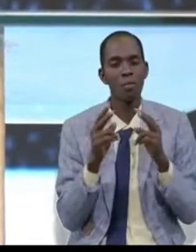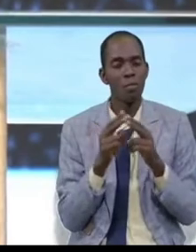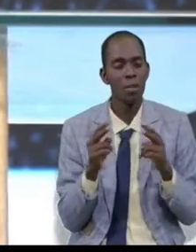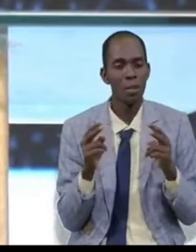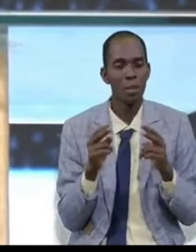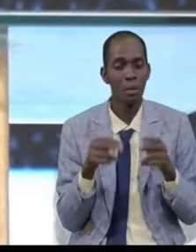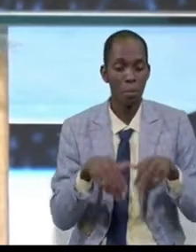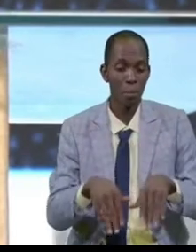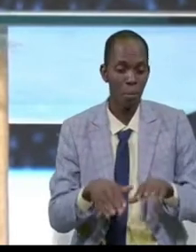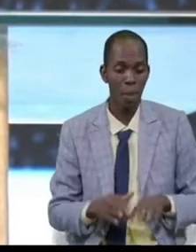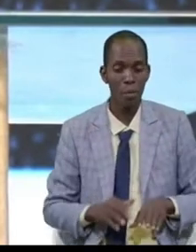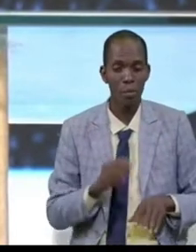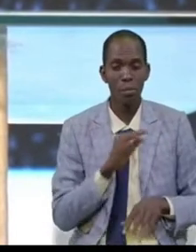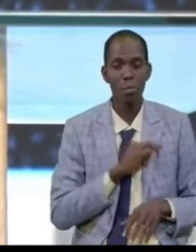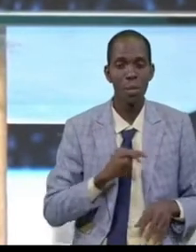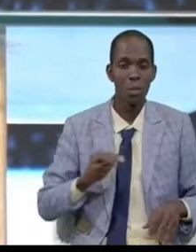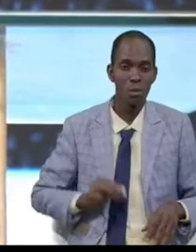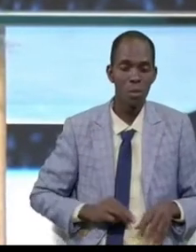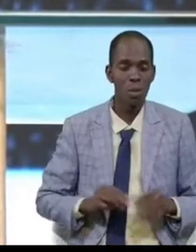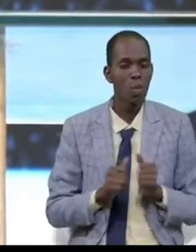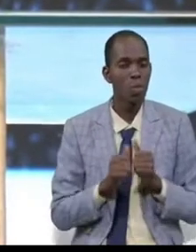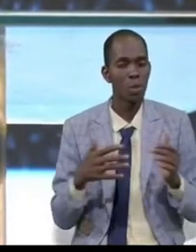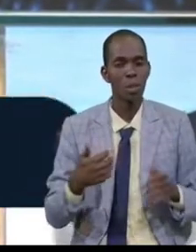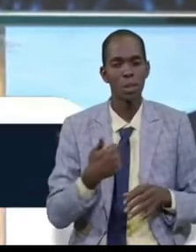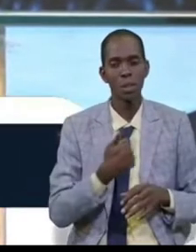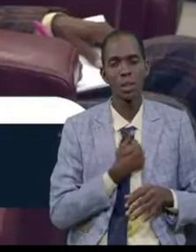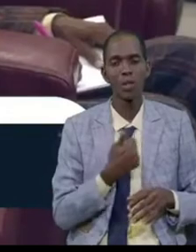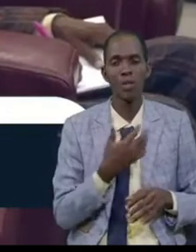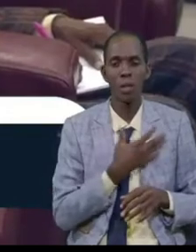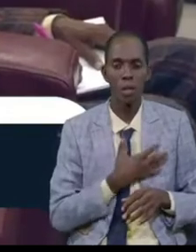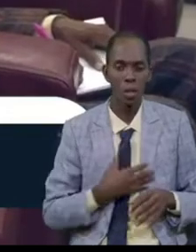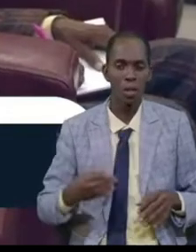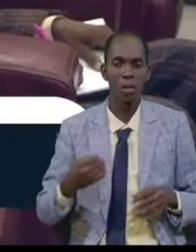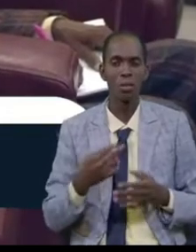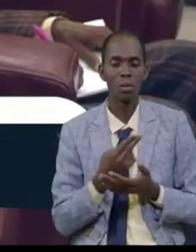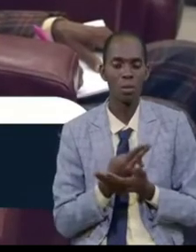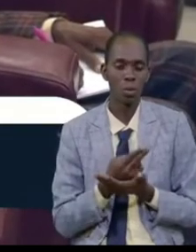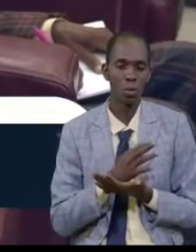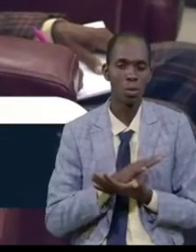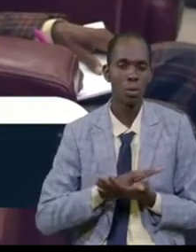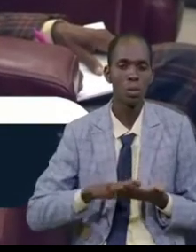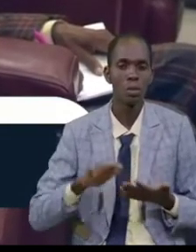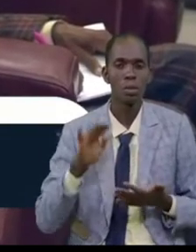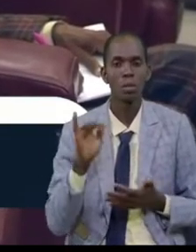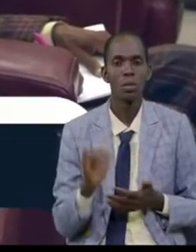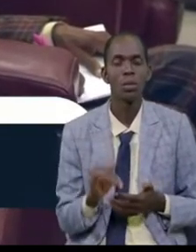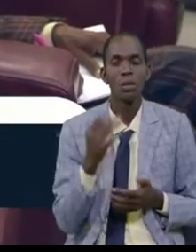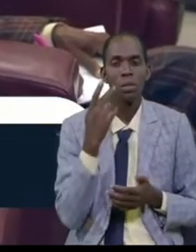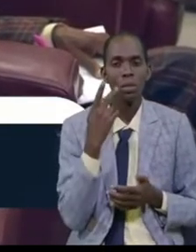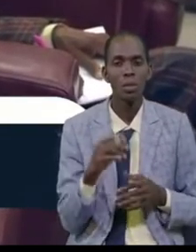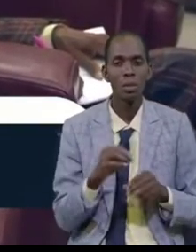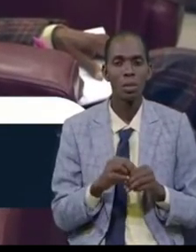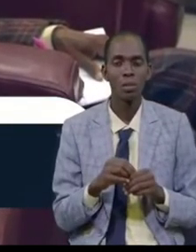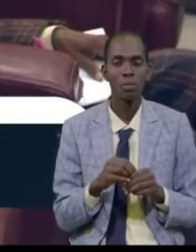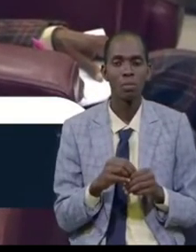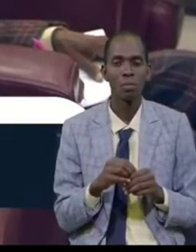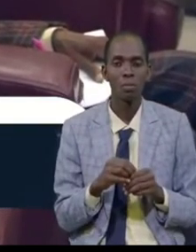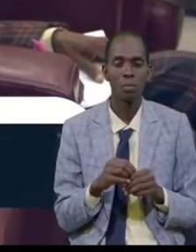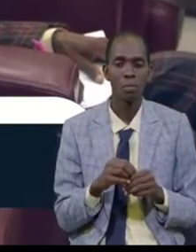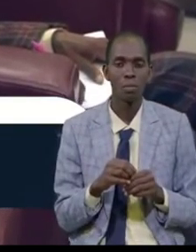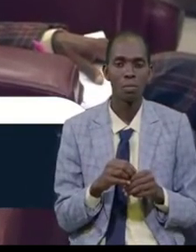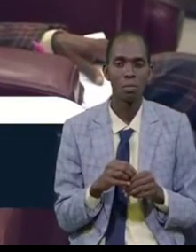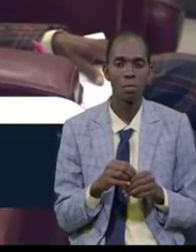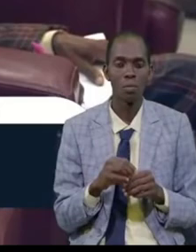buried members, selfless and godly. Look at 1 Corinthians chapter 12, reading